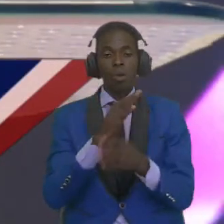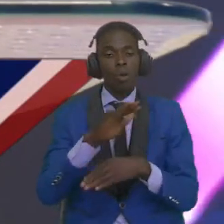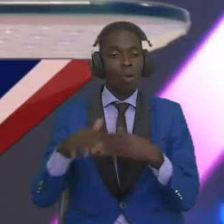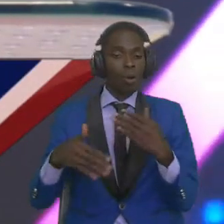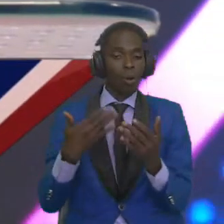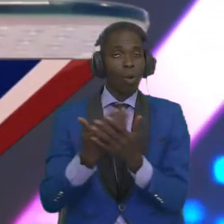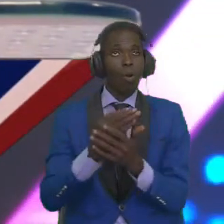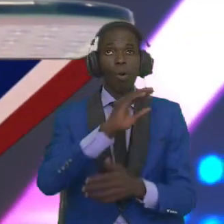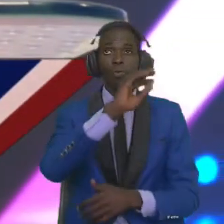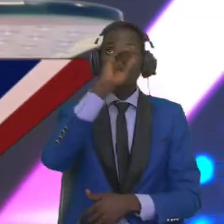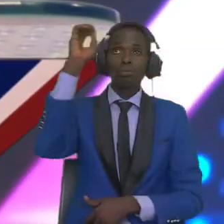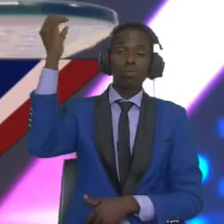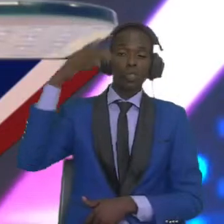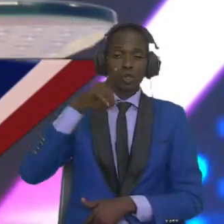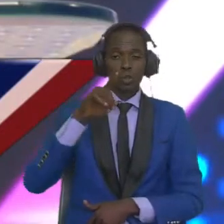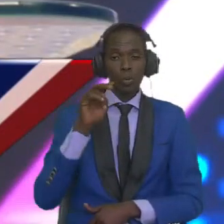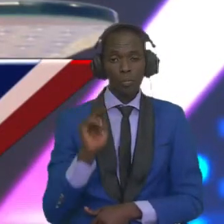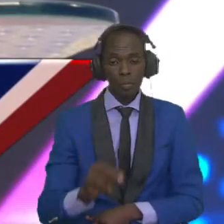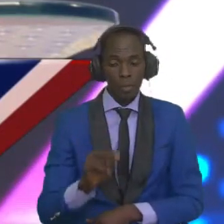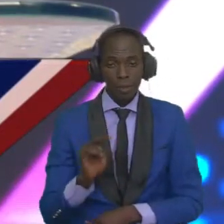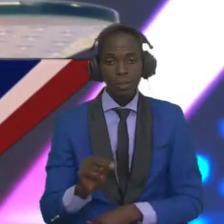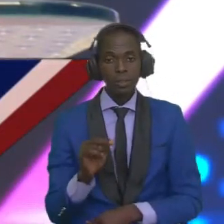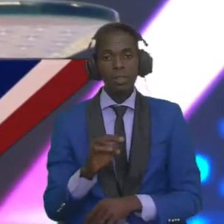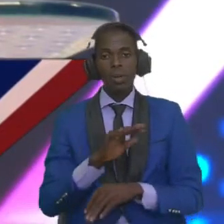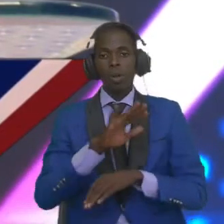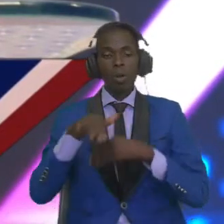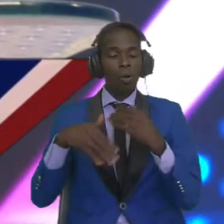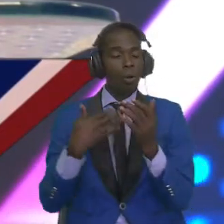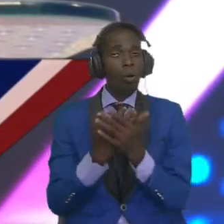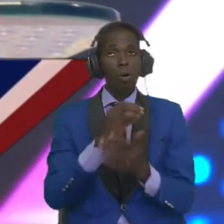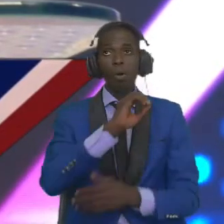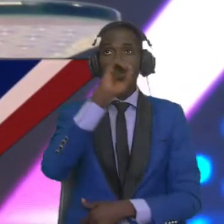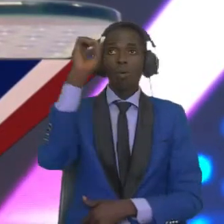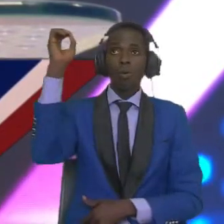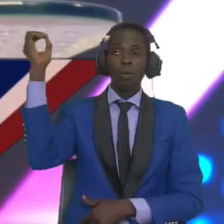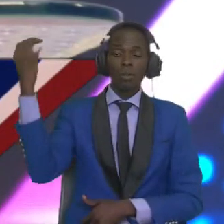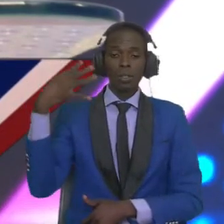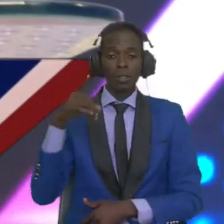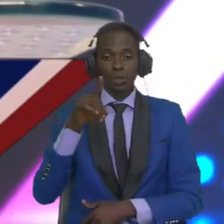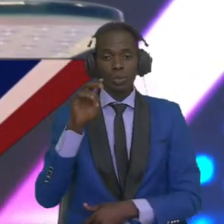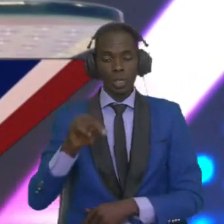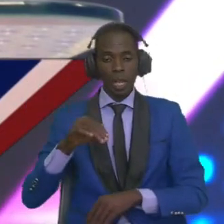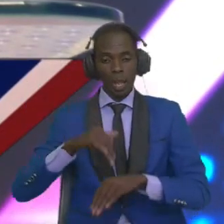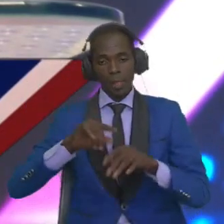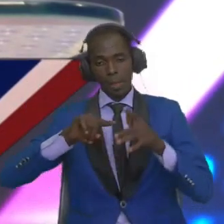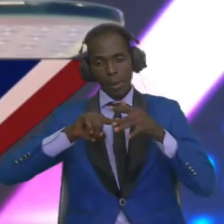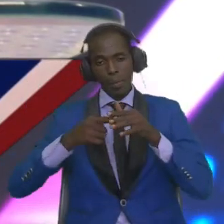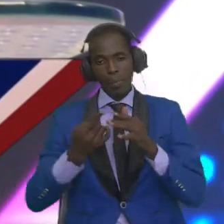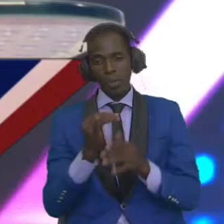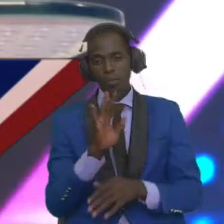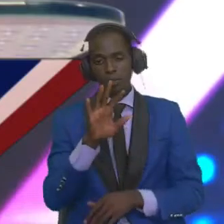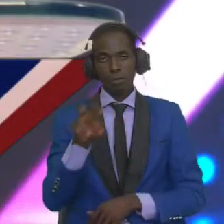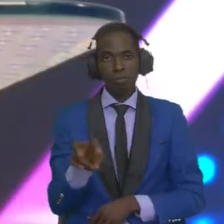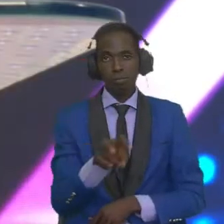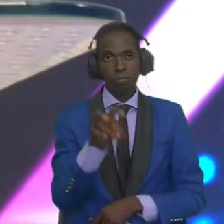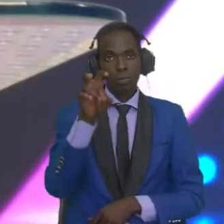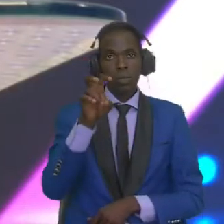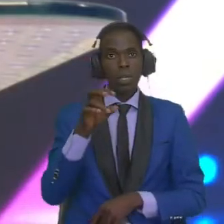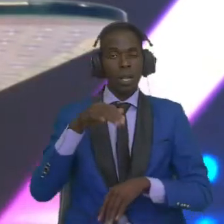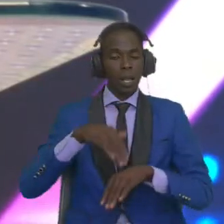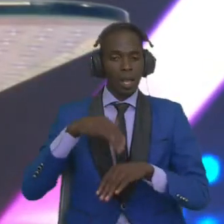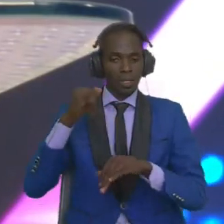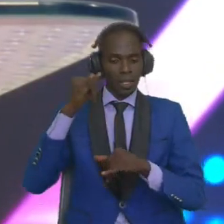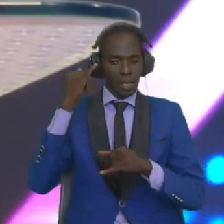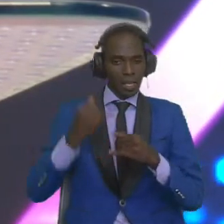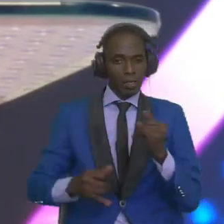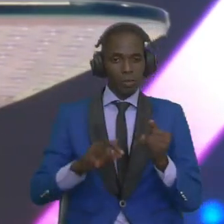will ever need, all grace you'll need at the beginning of the journey, in the middle of the journey, and getting